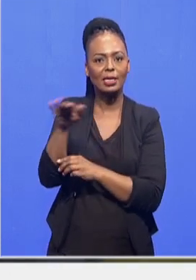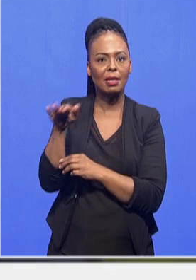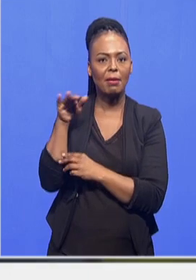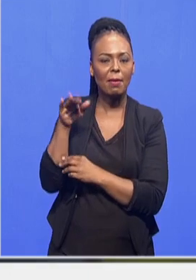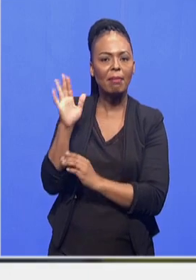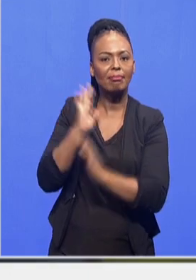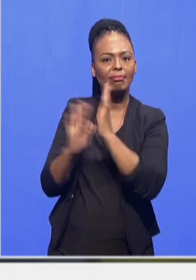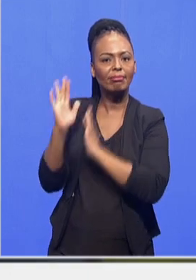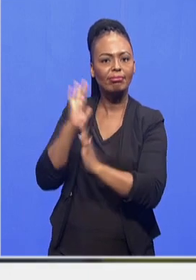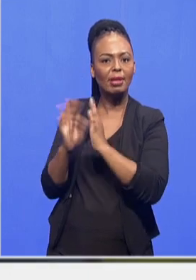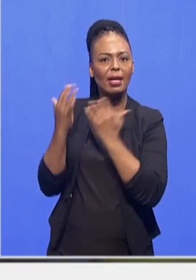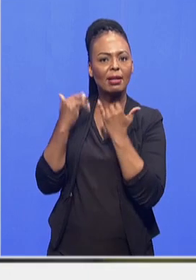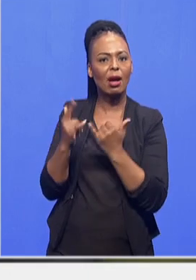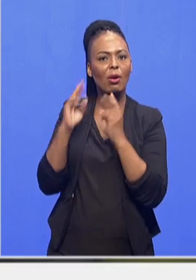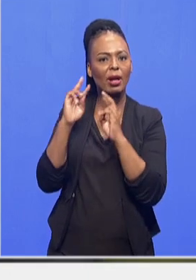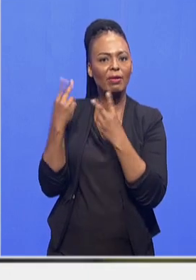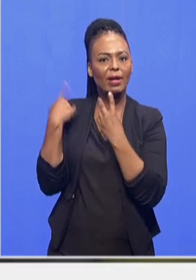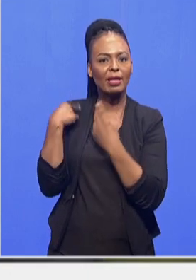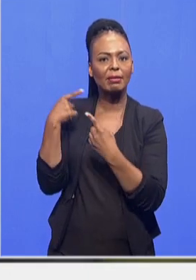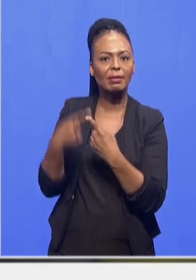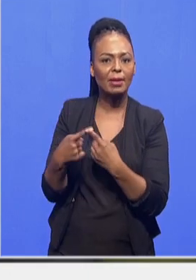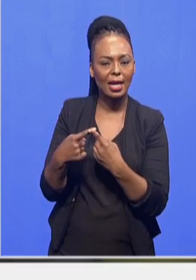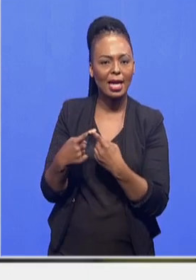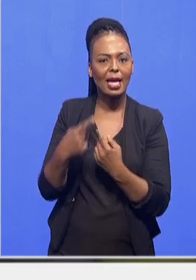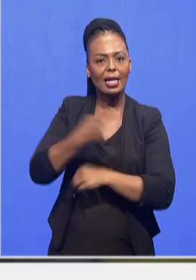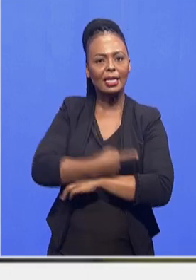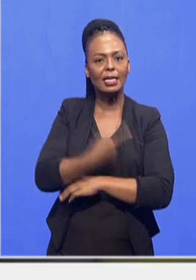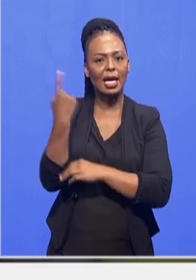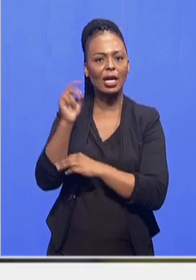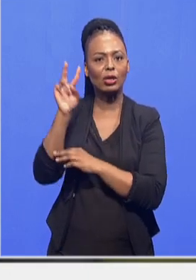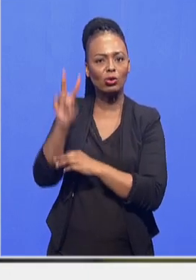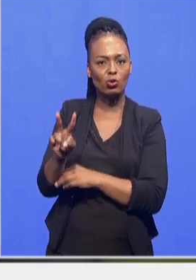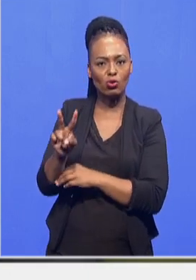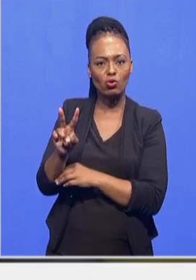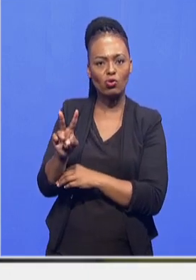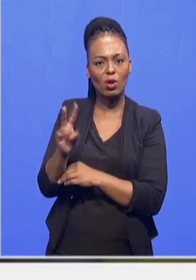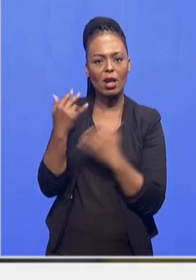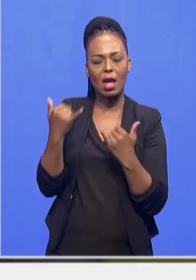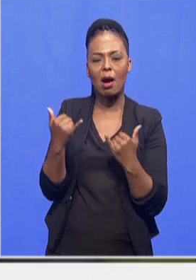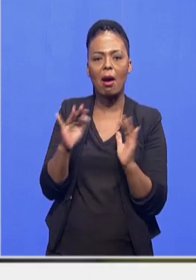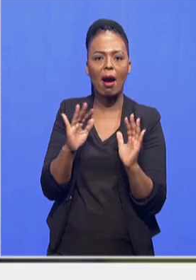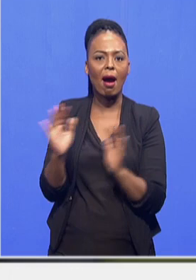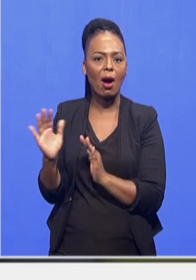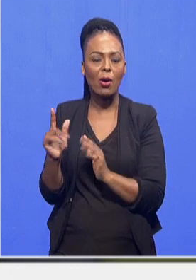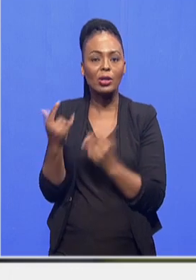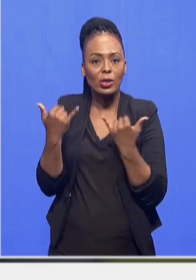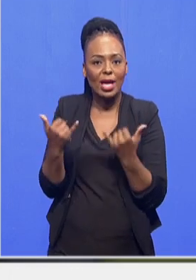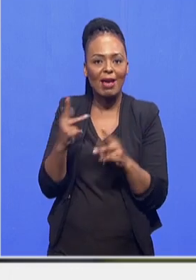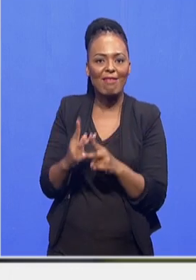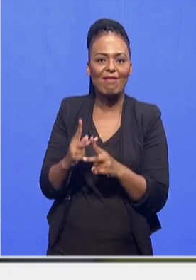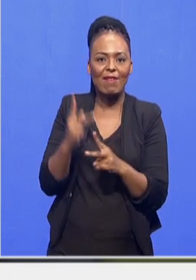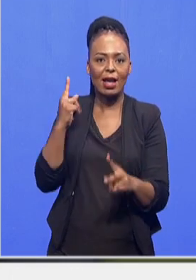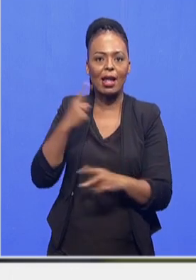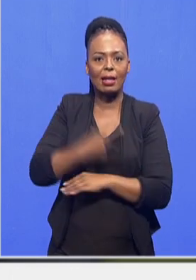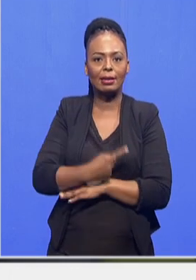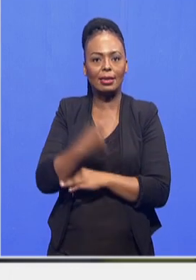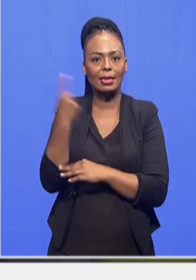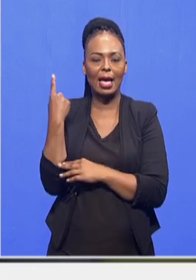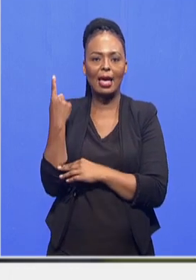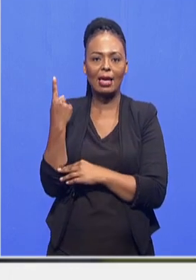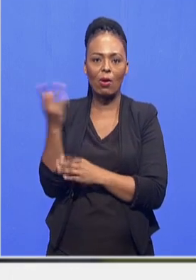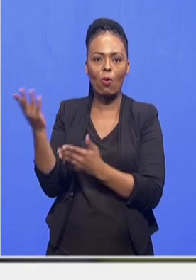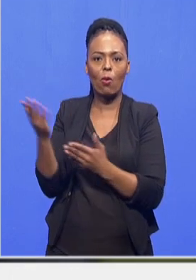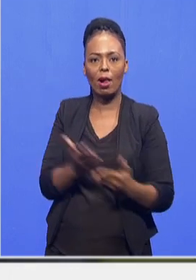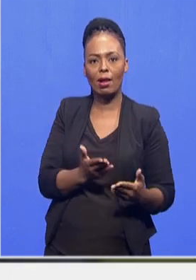us on how the past 3 days, the past 2-3 days have been. Today being the final day. Mandarai and Rovi, welcome to